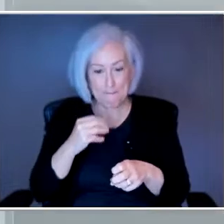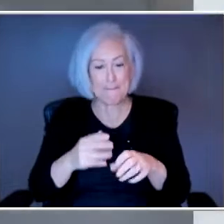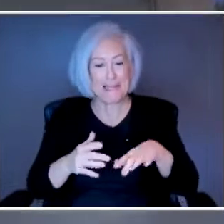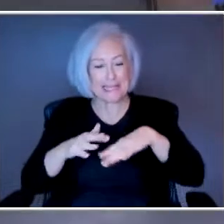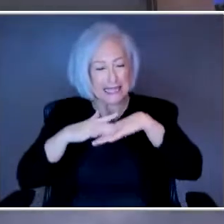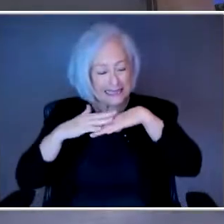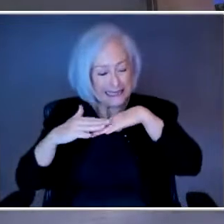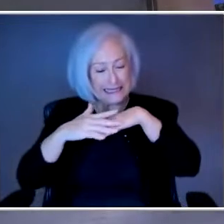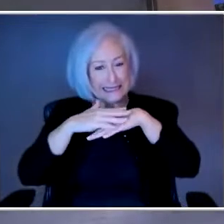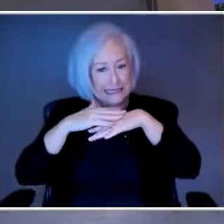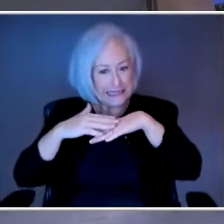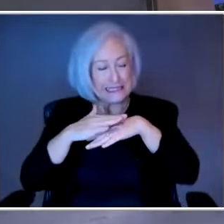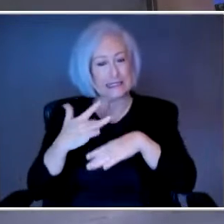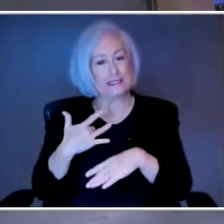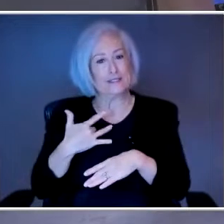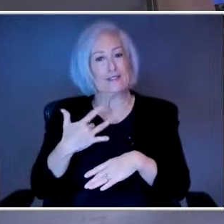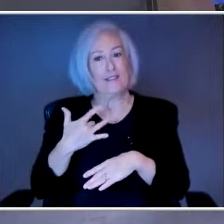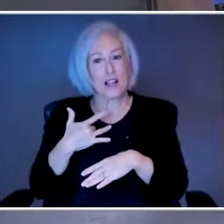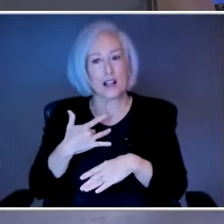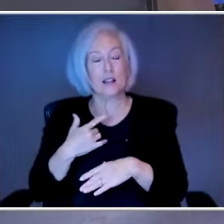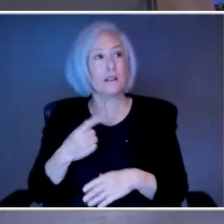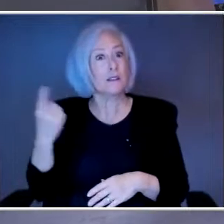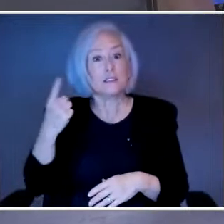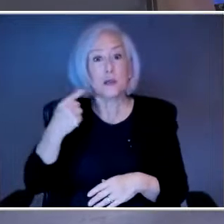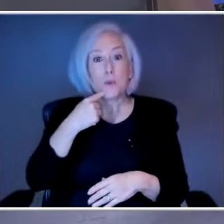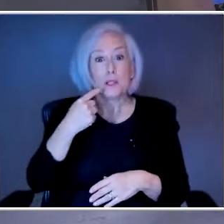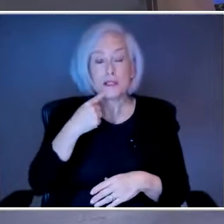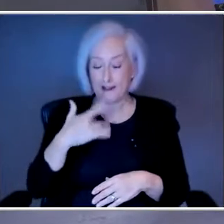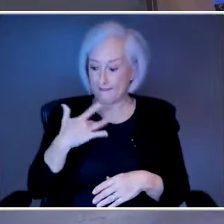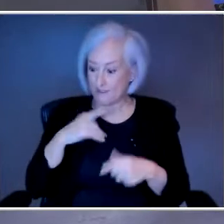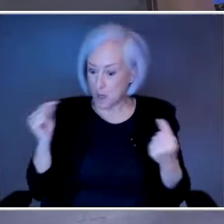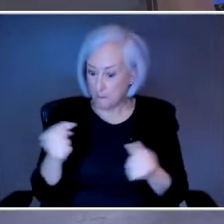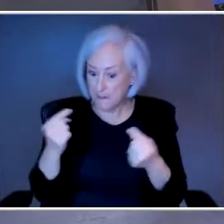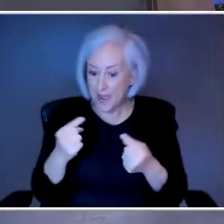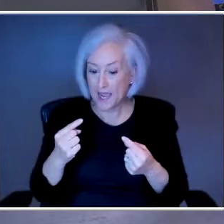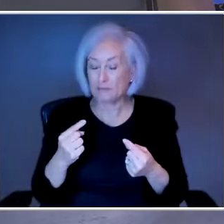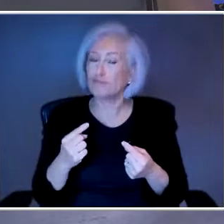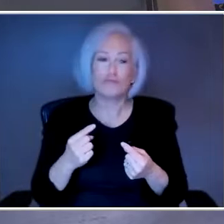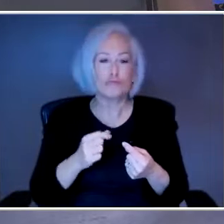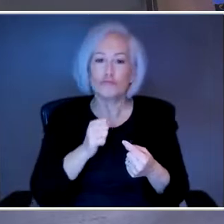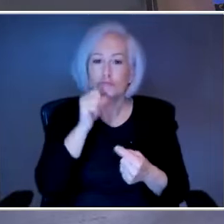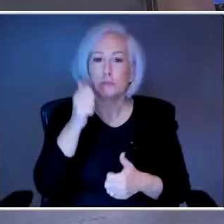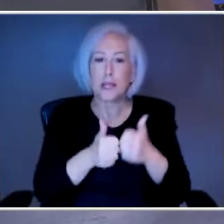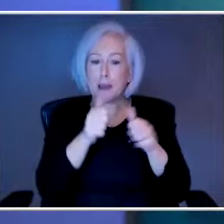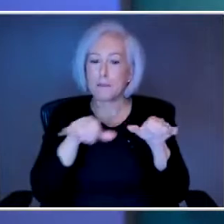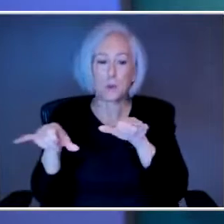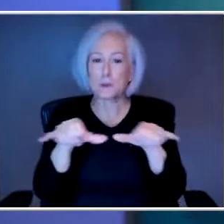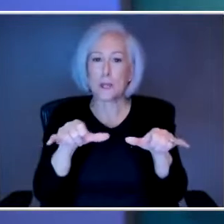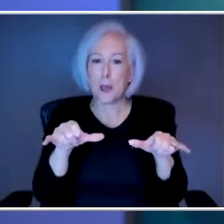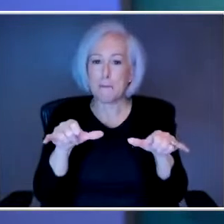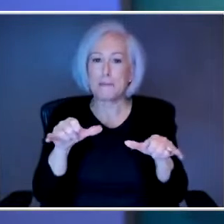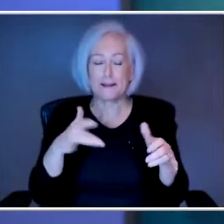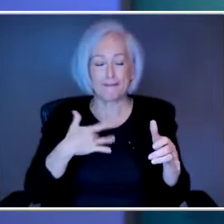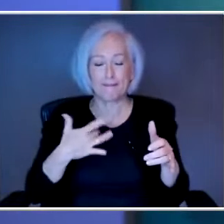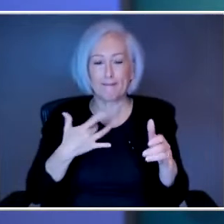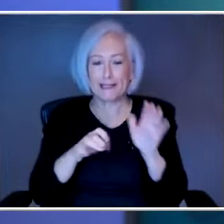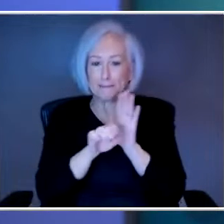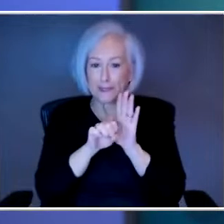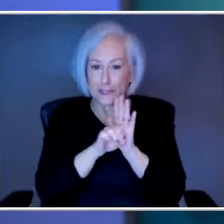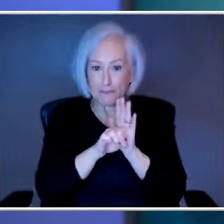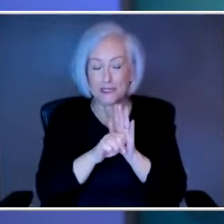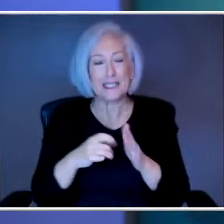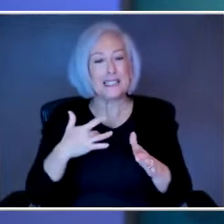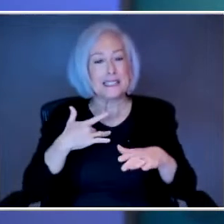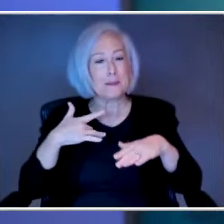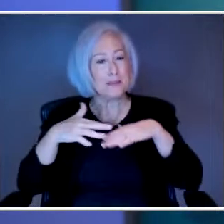that's painful, but that's actually not the most common symptom. What are the more common symptoms? Yeah, it usually starts with numbness, tingling.